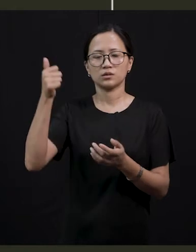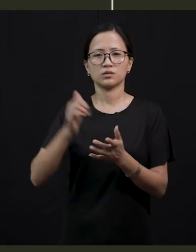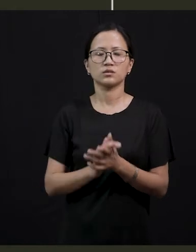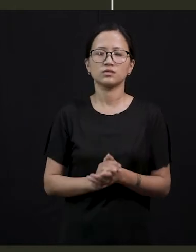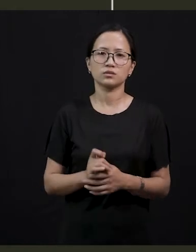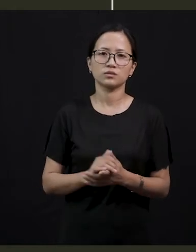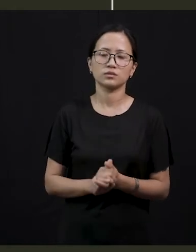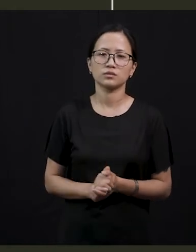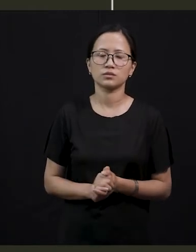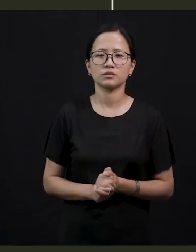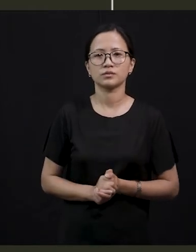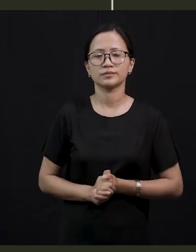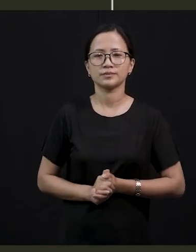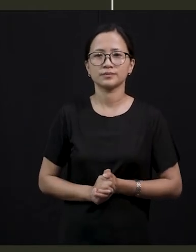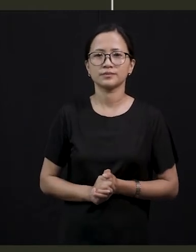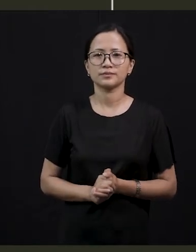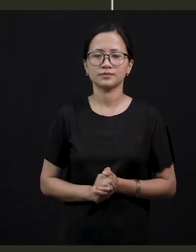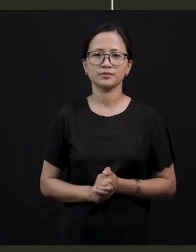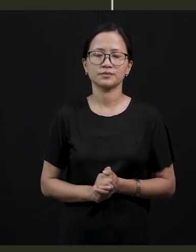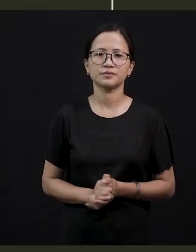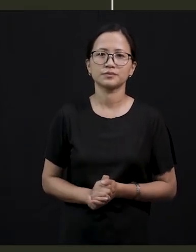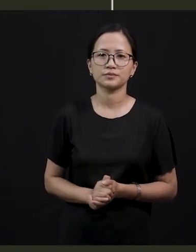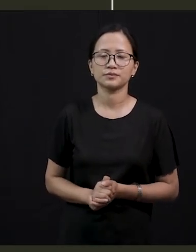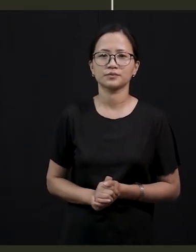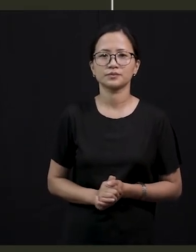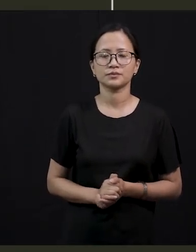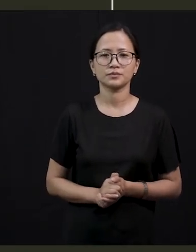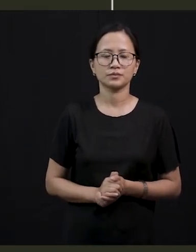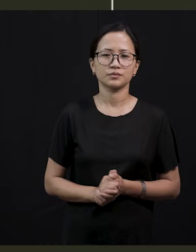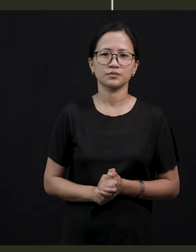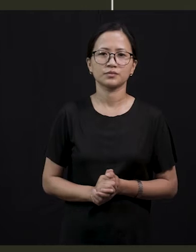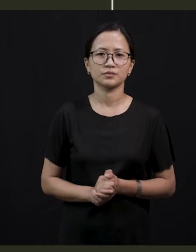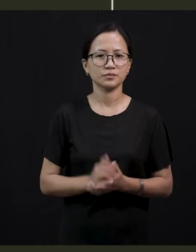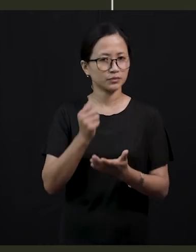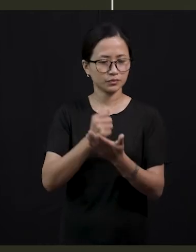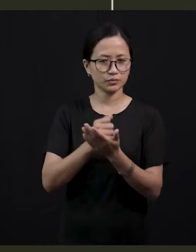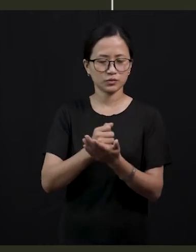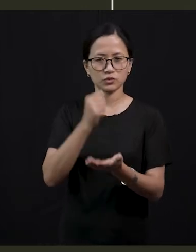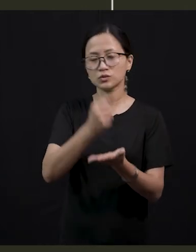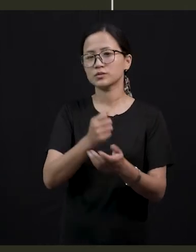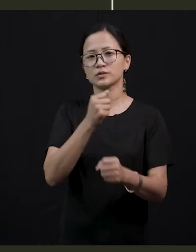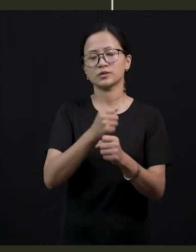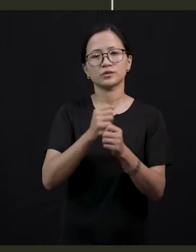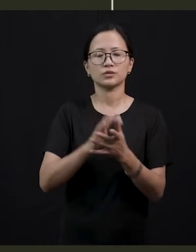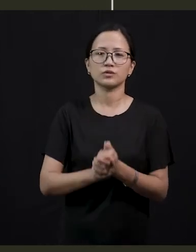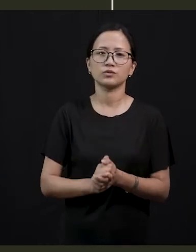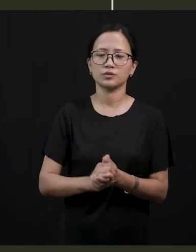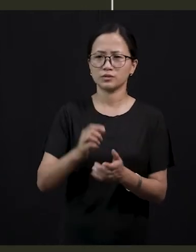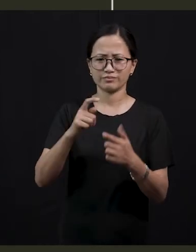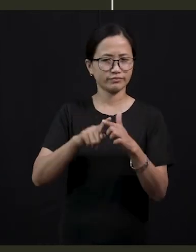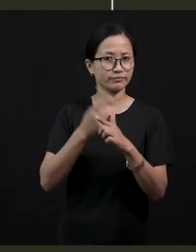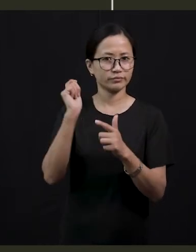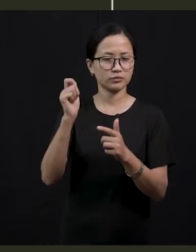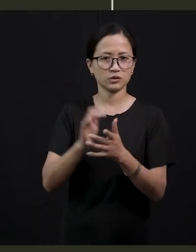that emotion of serving the country and not earning from it. So you should not be a government employee, you should be 25 years,